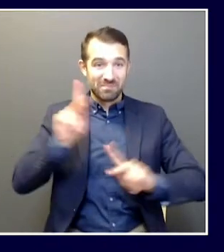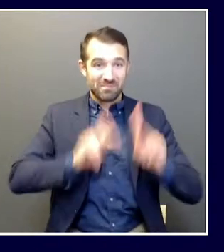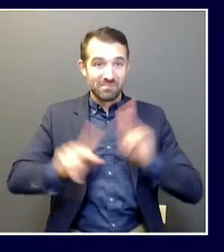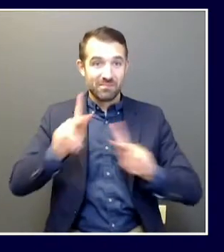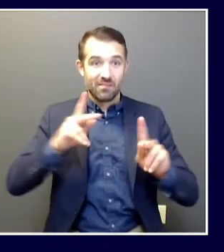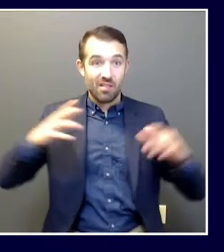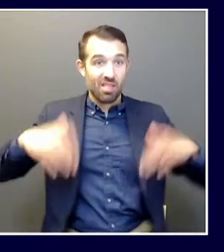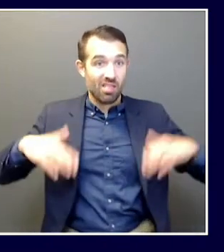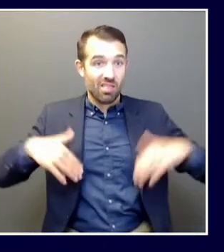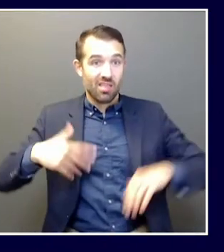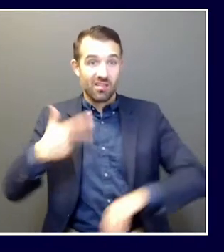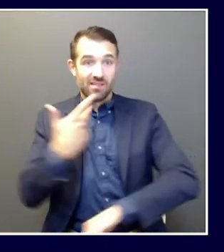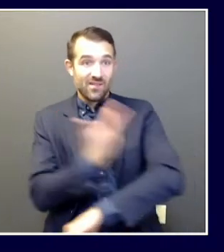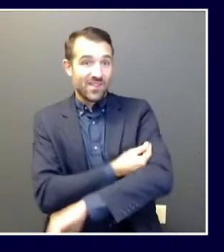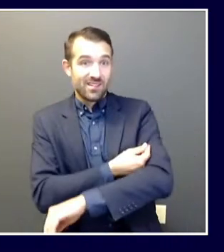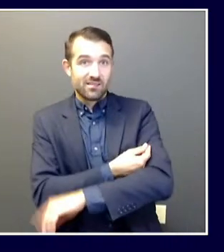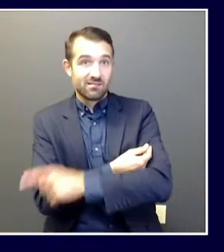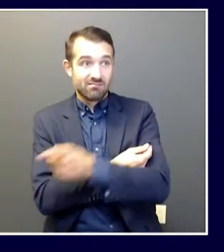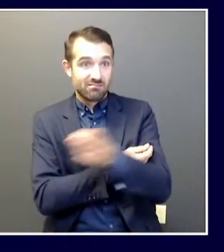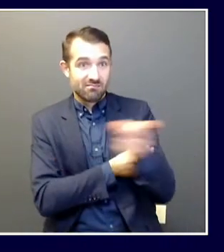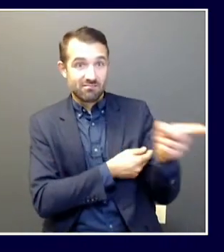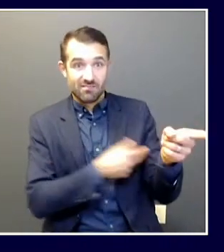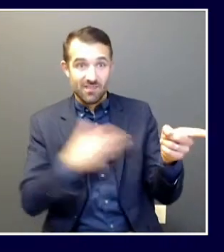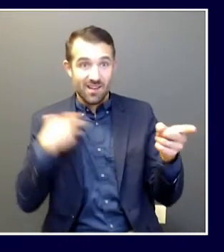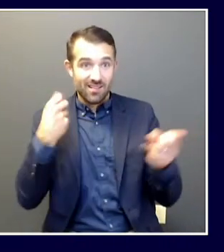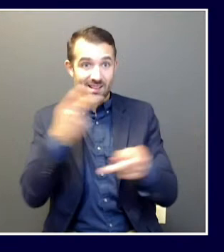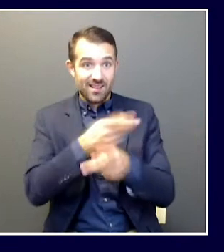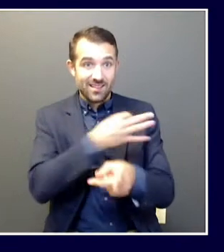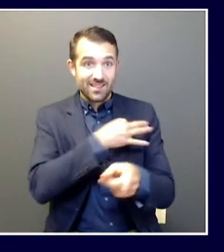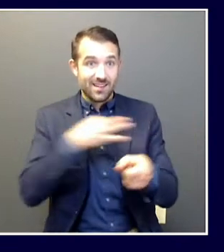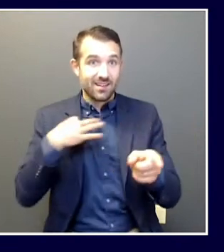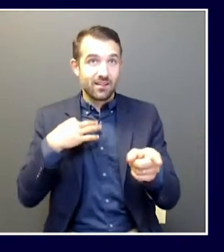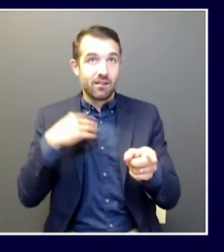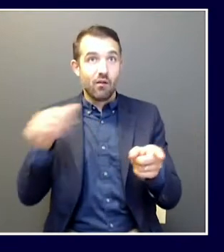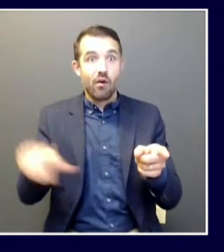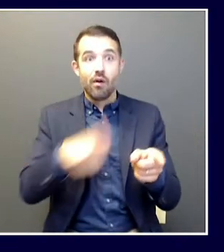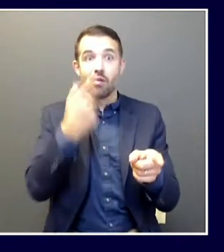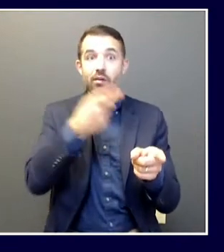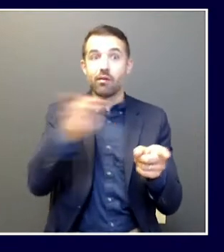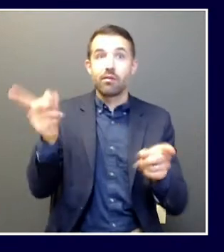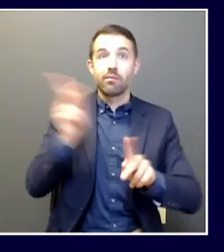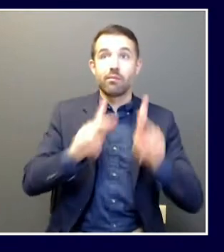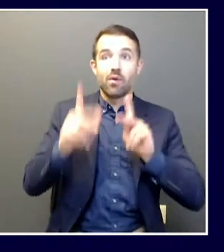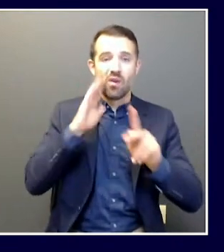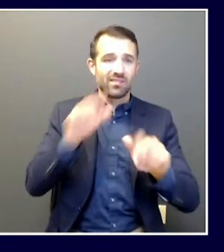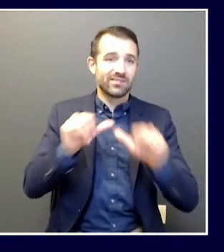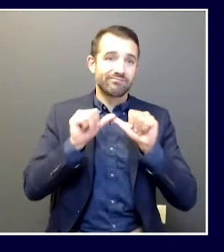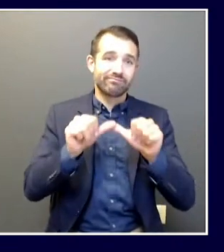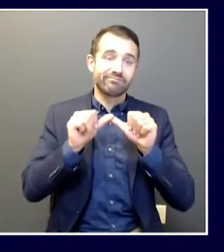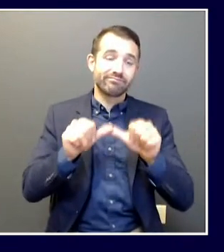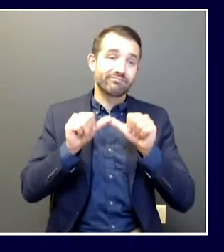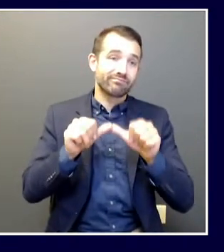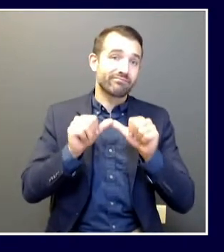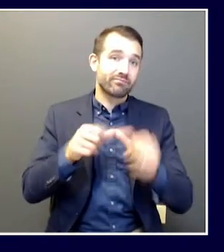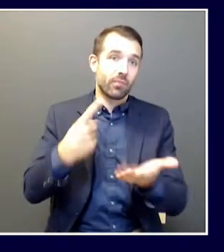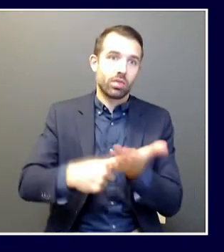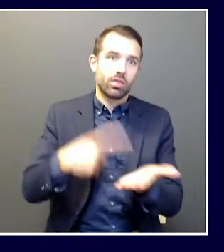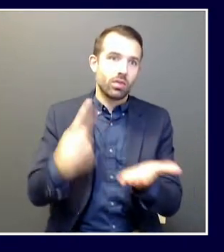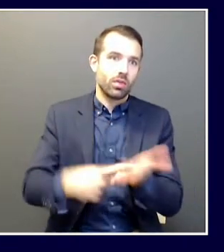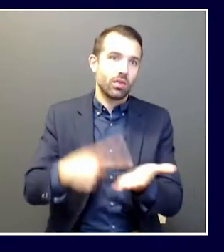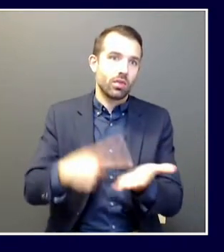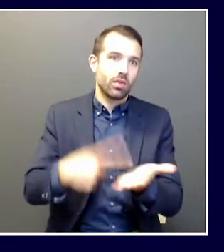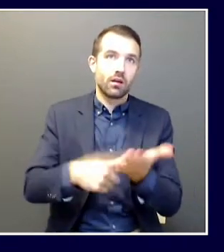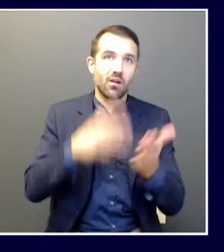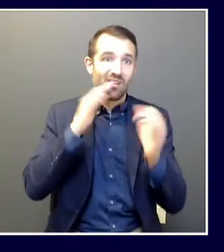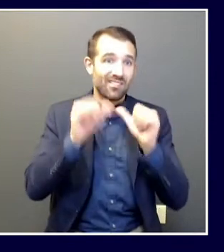a healthcare worker or not a healthcare worker, it's going to be an ongoing discussion with folks who have not yet chosen to get vaccinated.